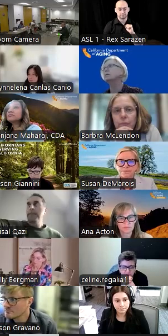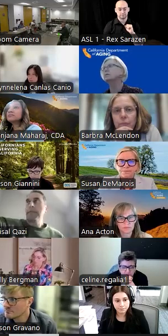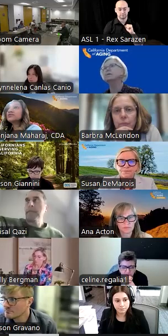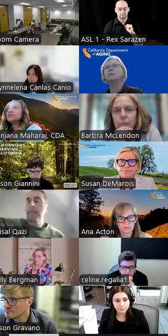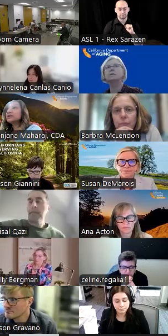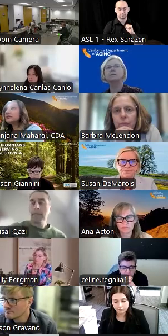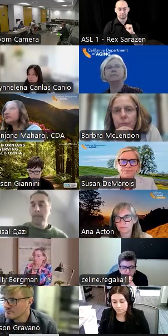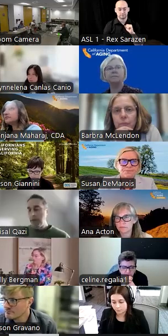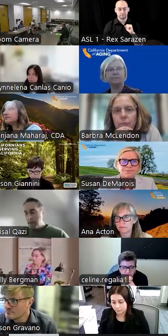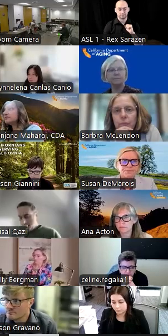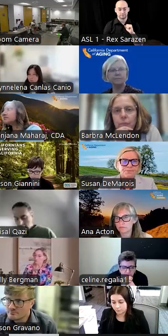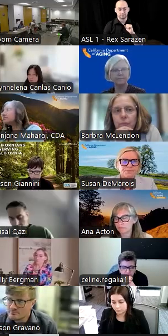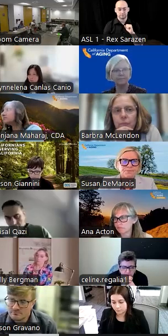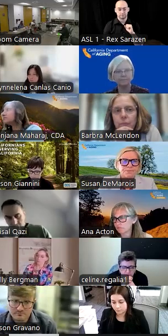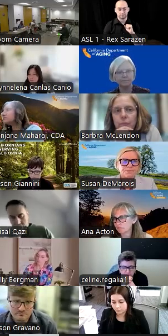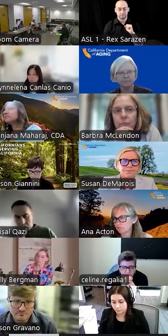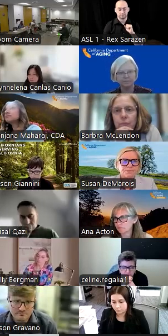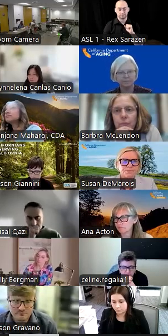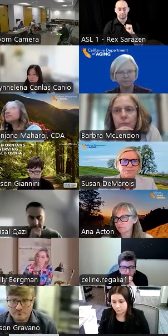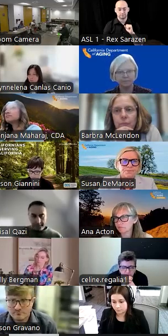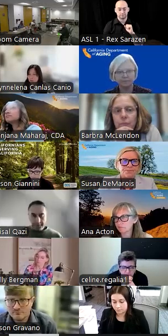No. Well, she's